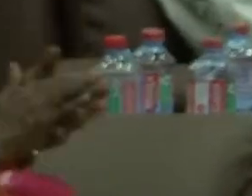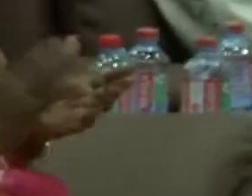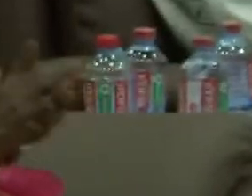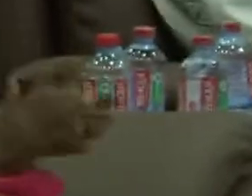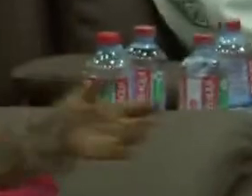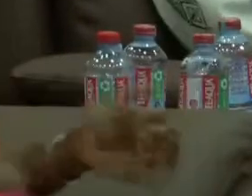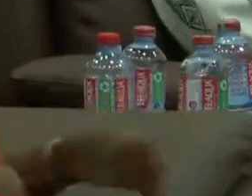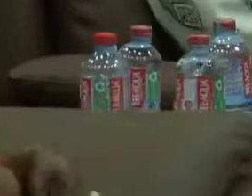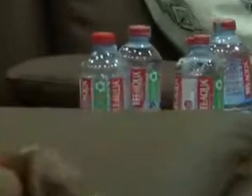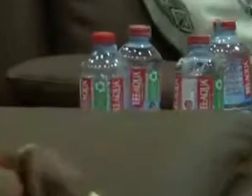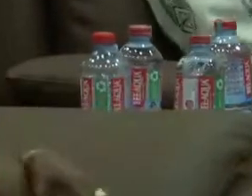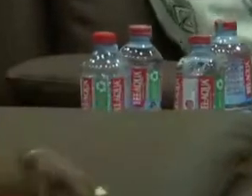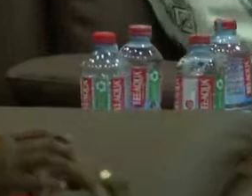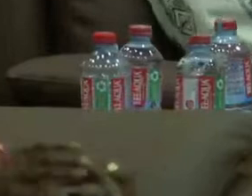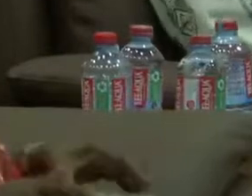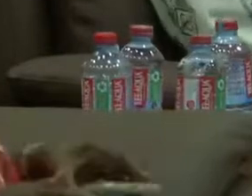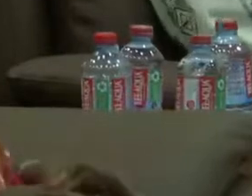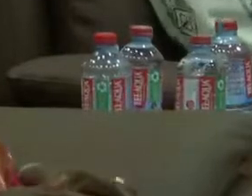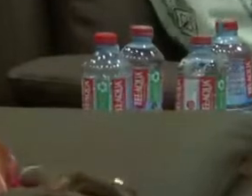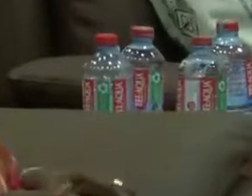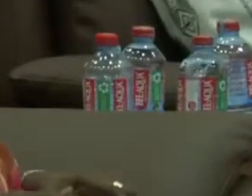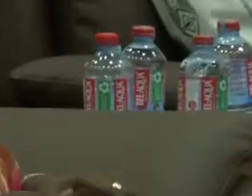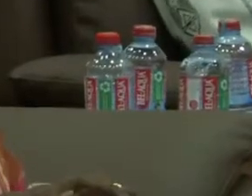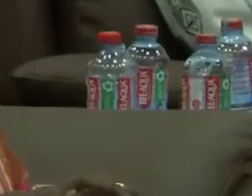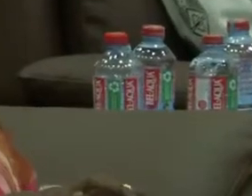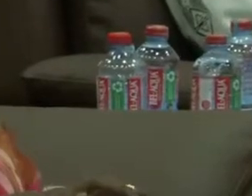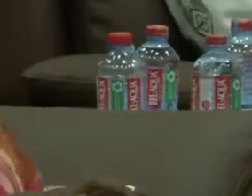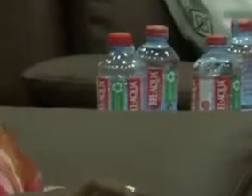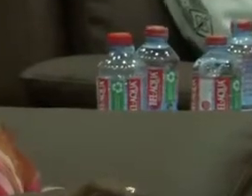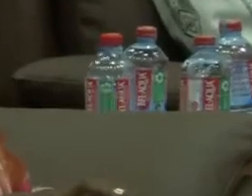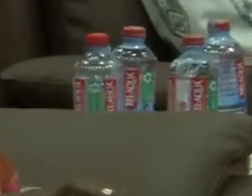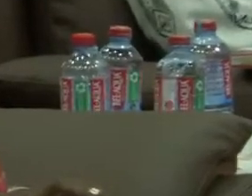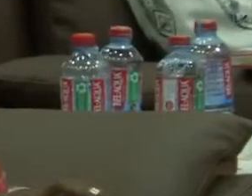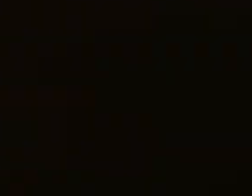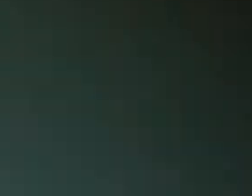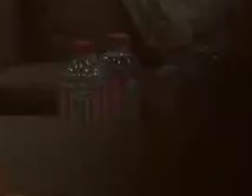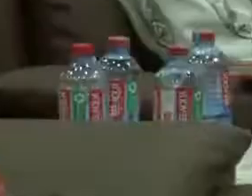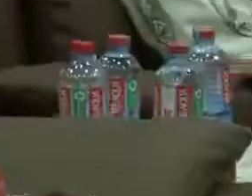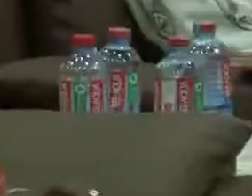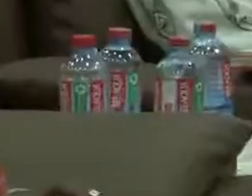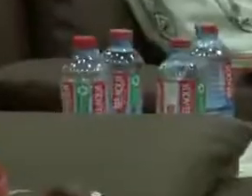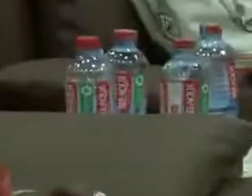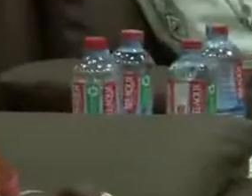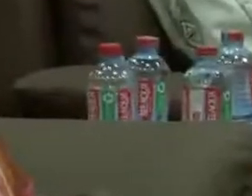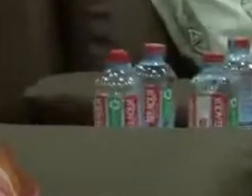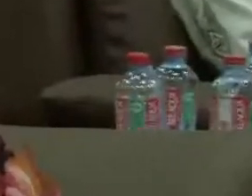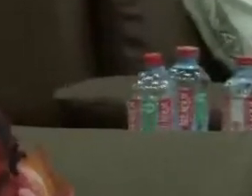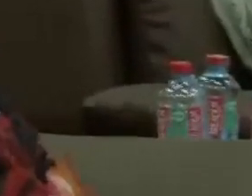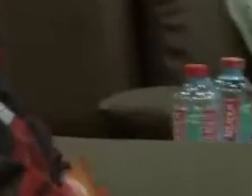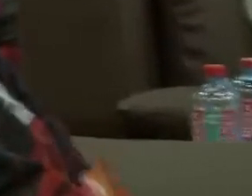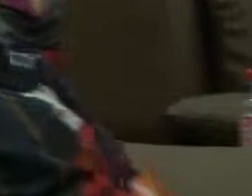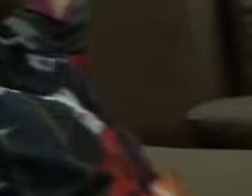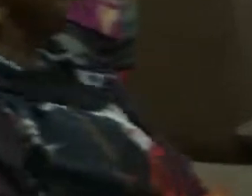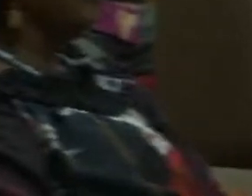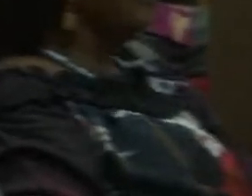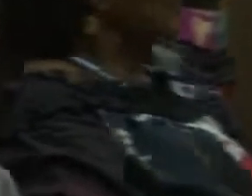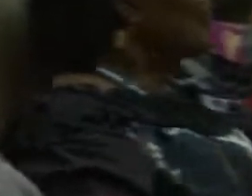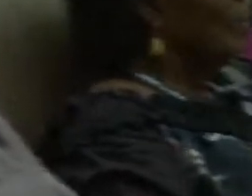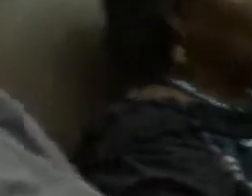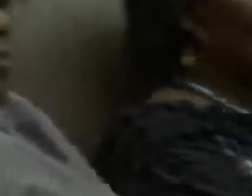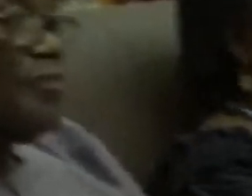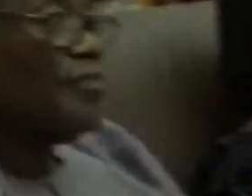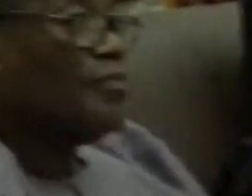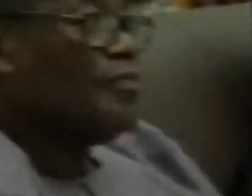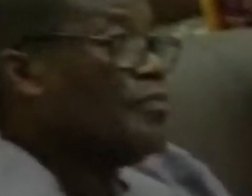also live on Joy 99.7 FM, also myjoyonline.com. And our hashtags for tonight is